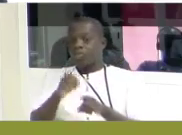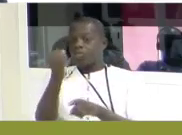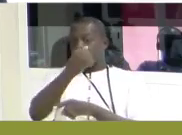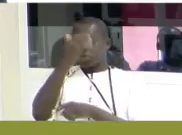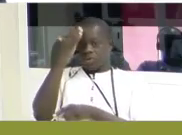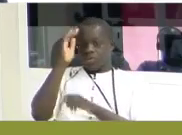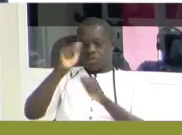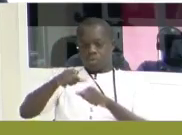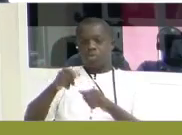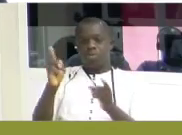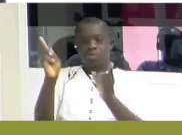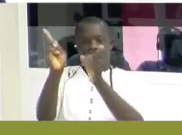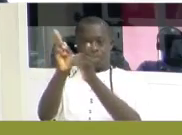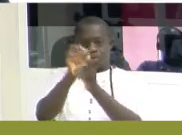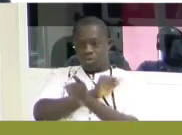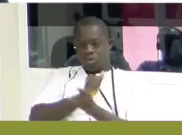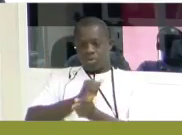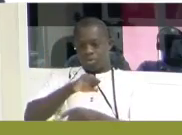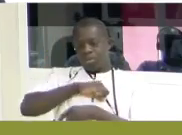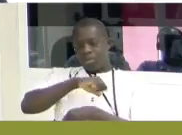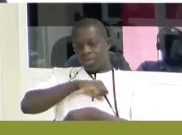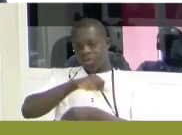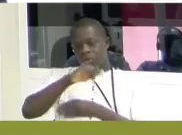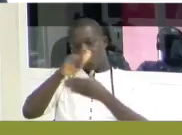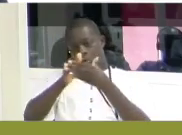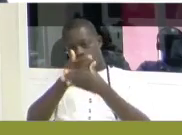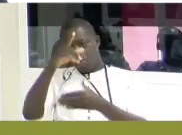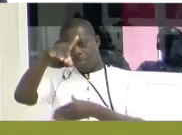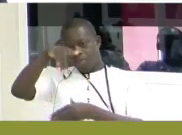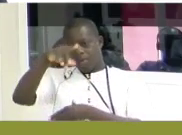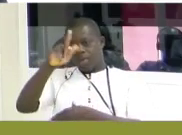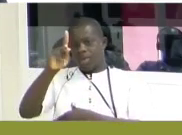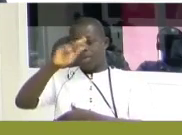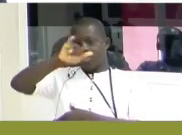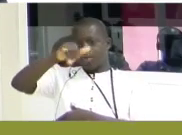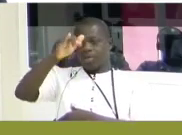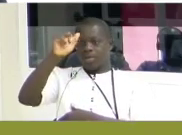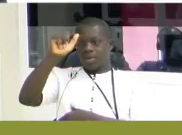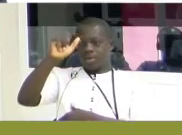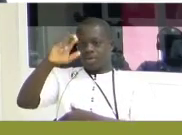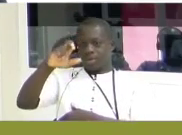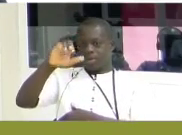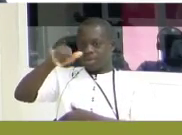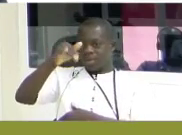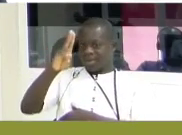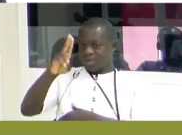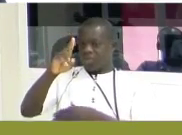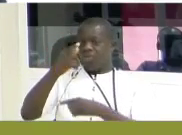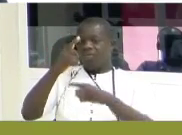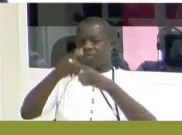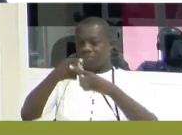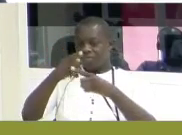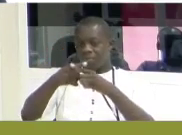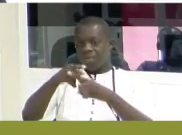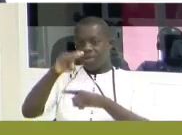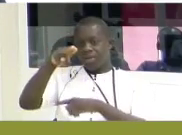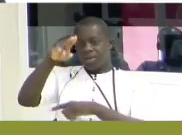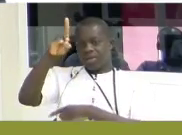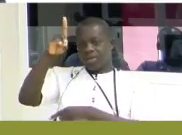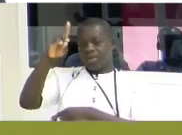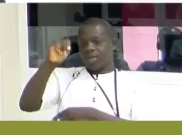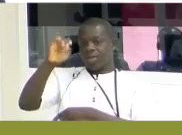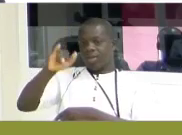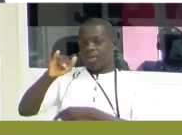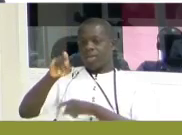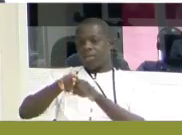us, either myself or PK Jaju. So immediately Ndetafa left, because prior to that, RVT, they were following